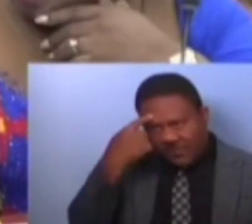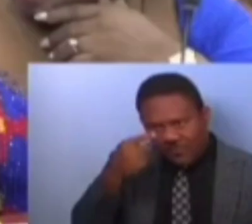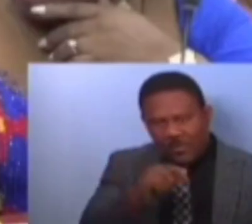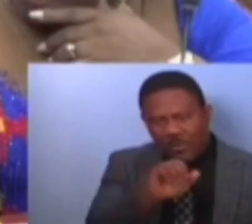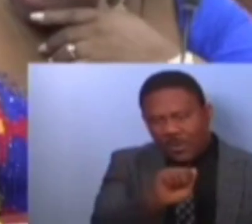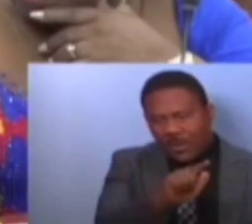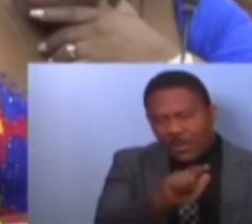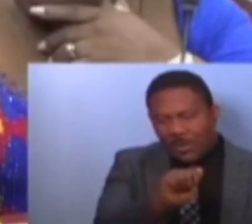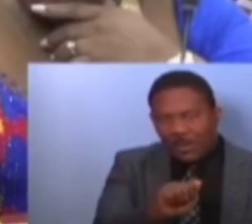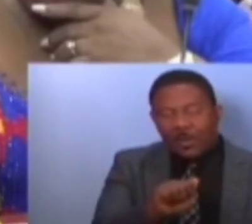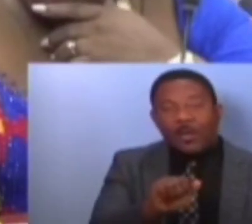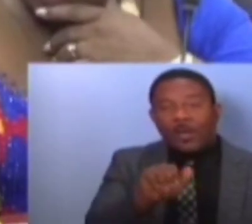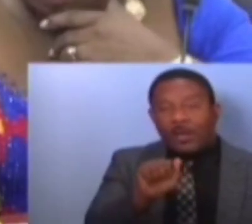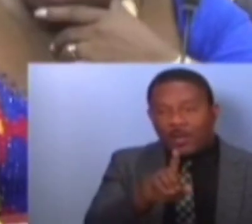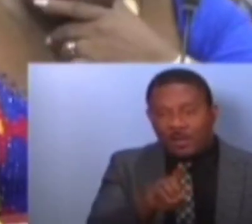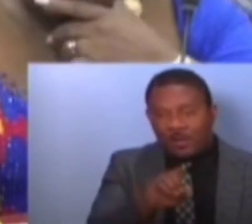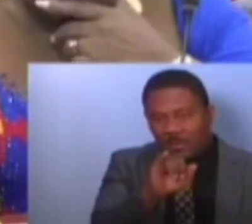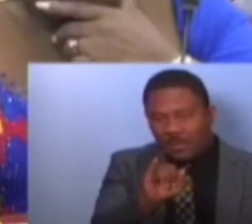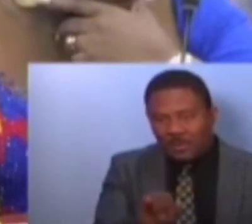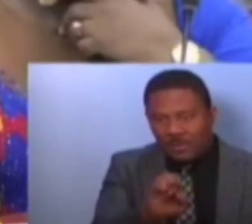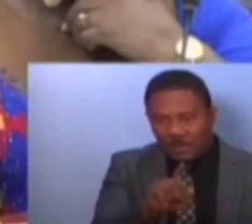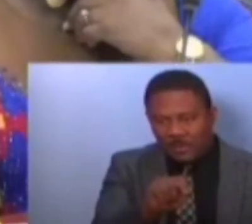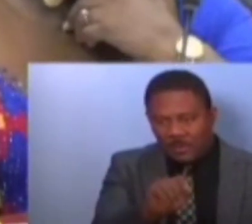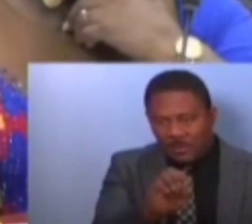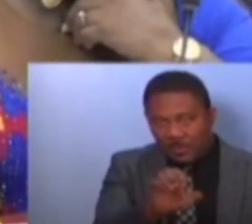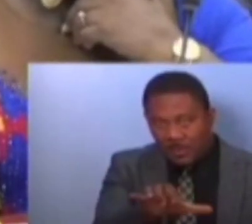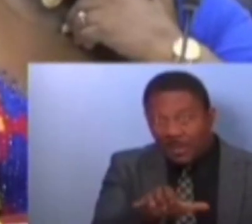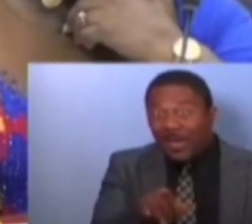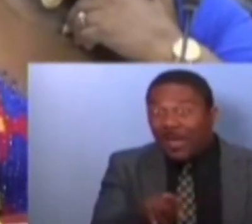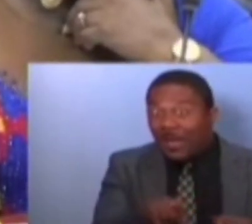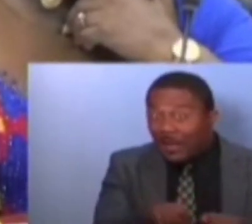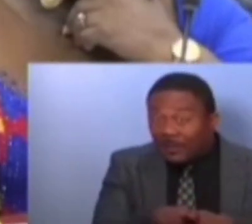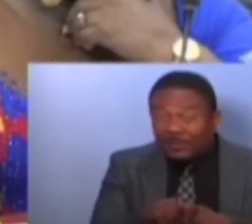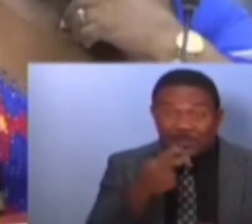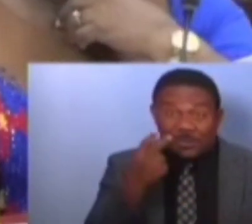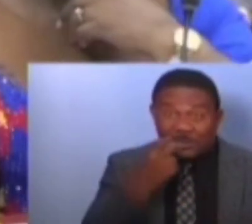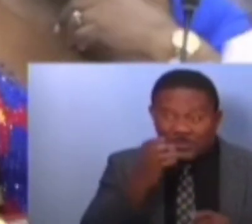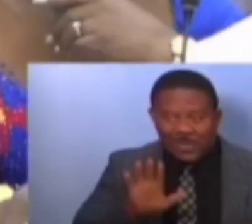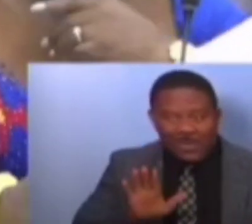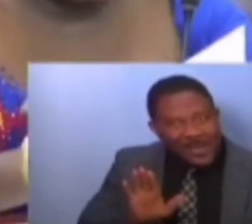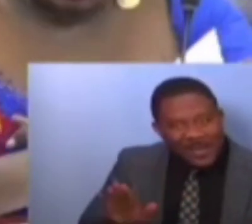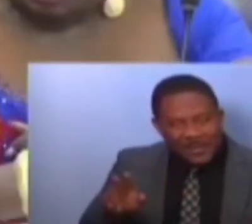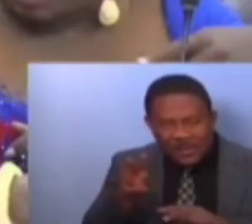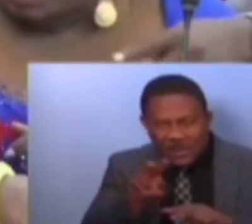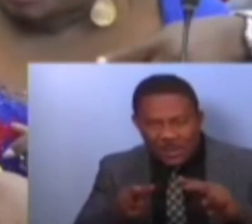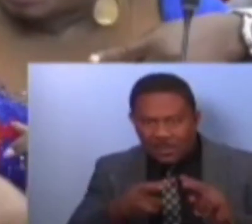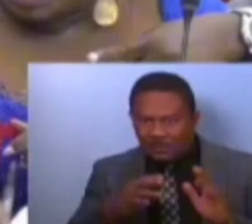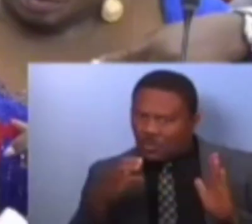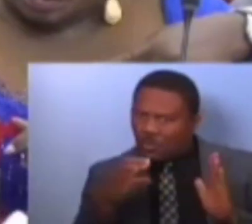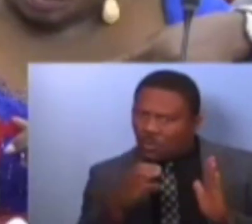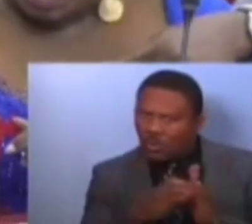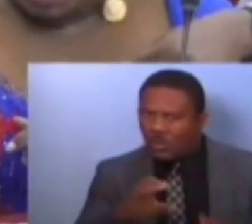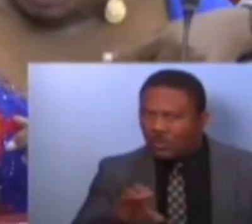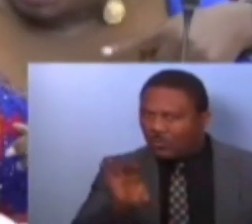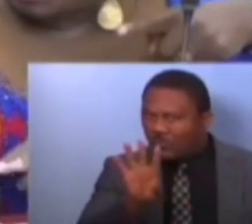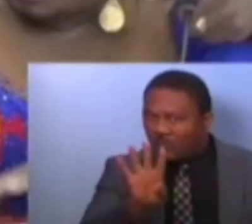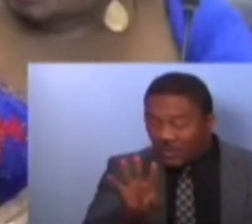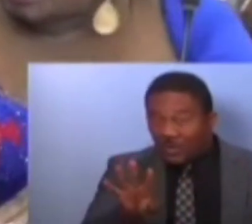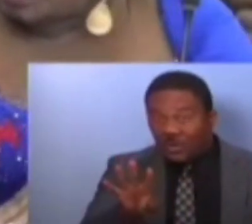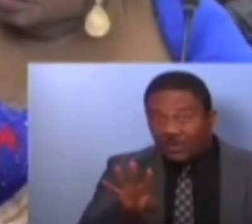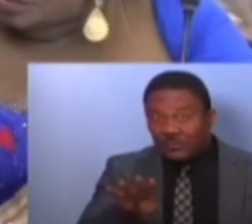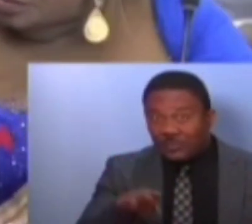Alajete as a speaker. These were his observations, and I read from column 4 of the